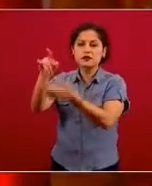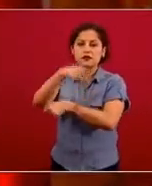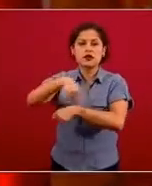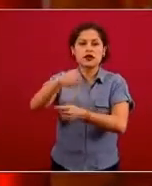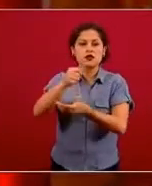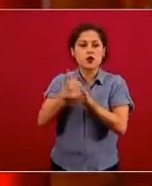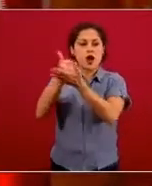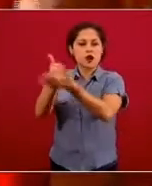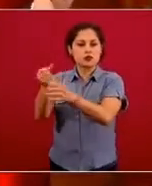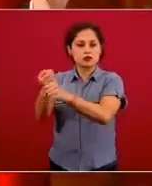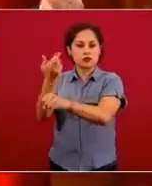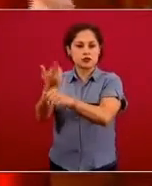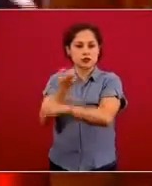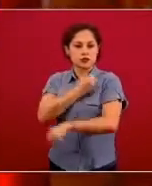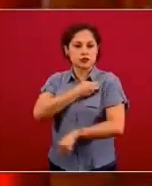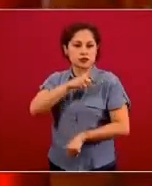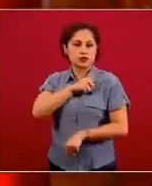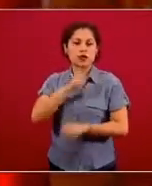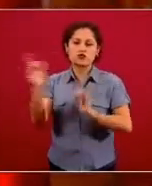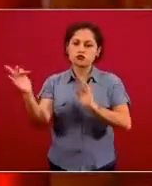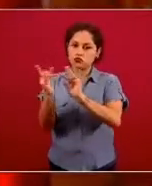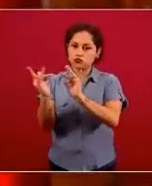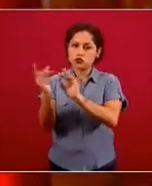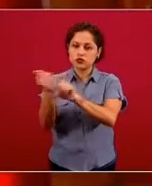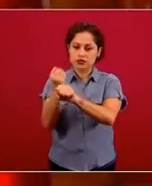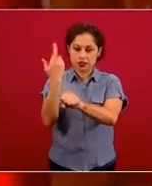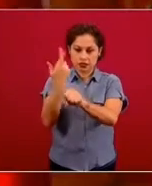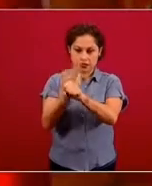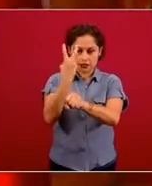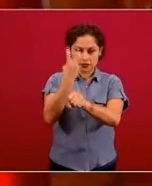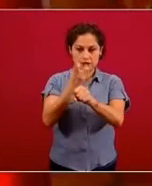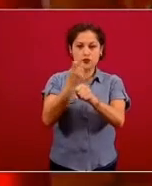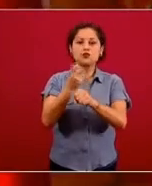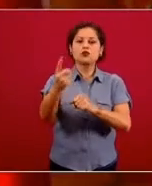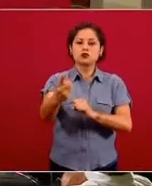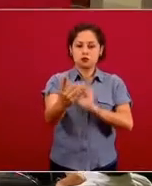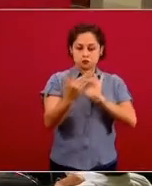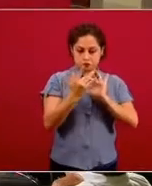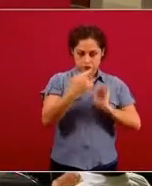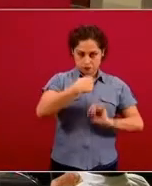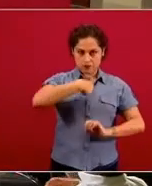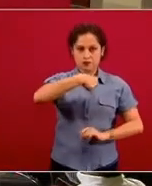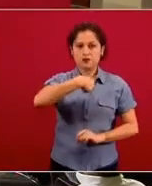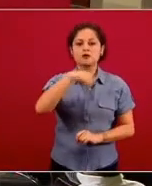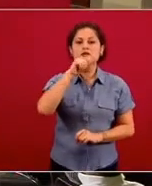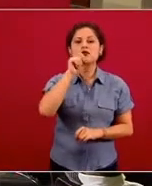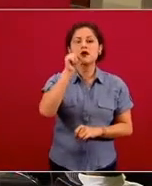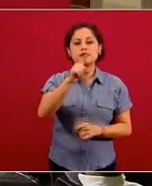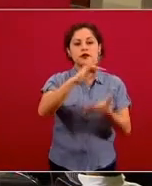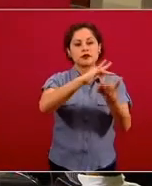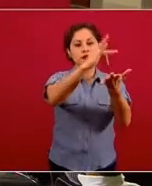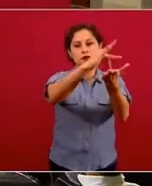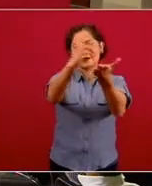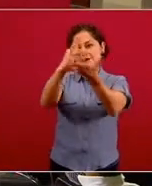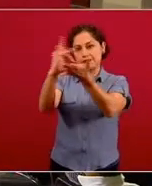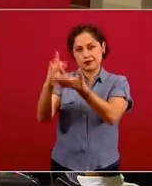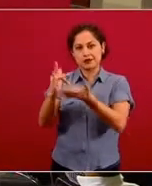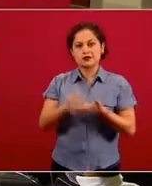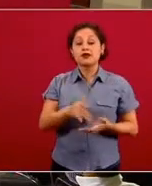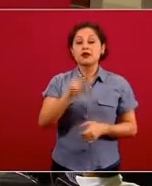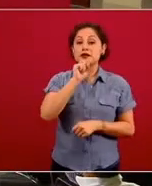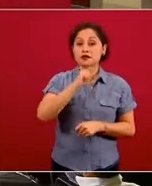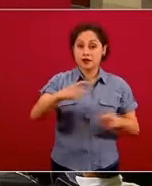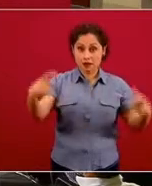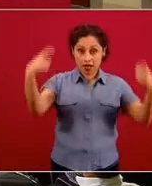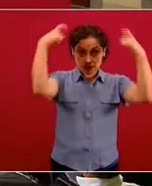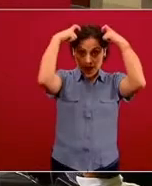every company who has come forward, to the Secretariat of Health and to our Secretary, also specifically